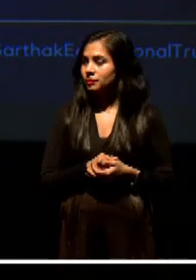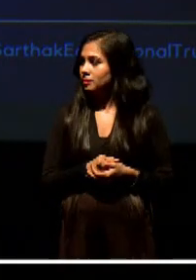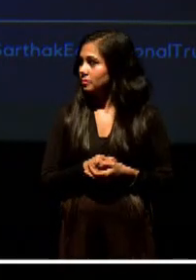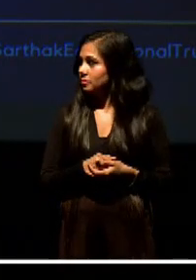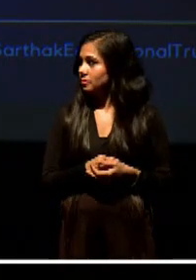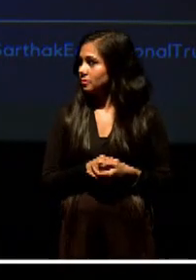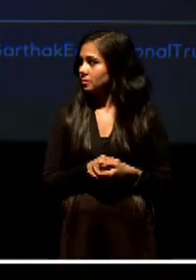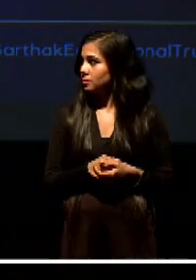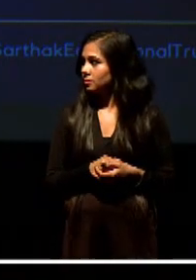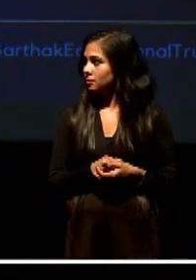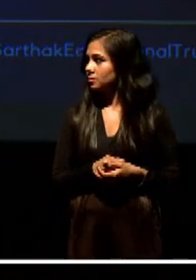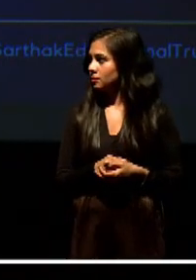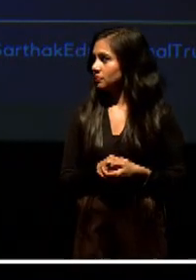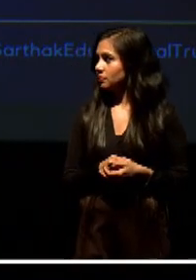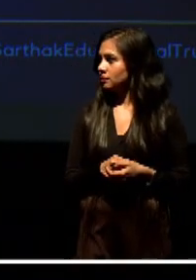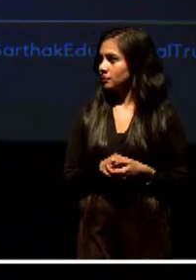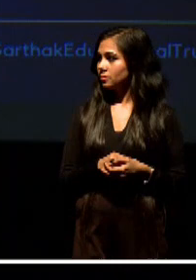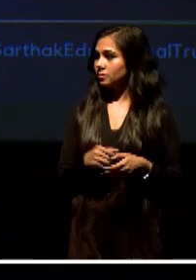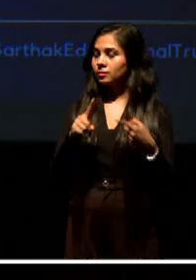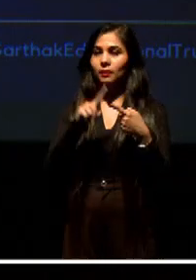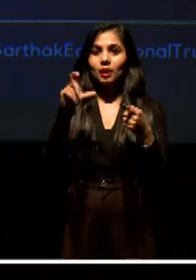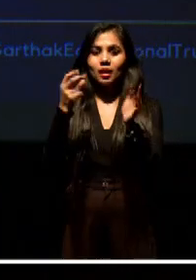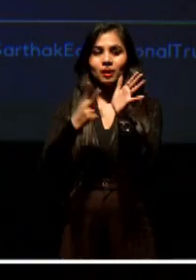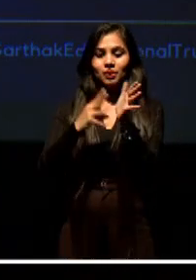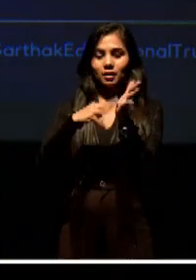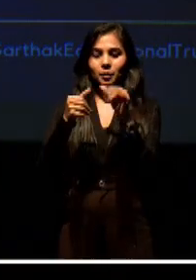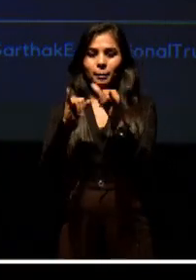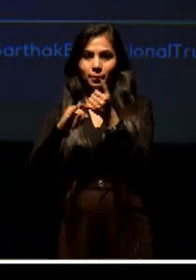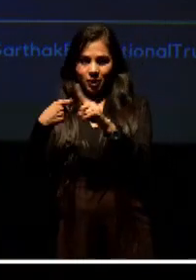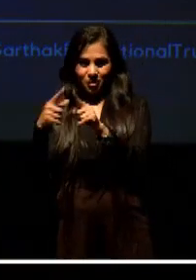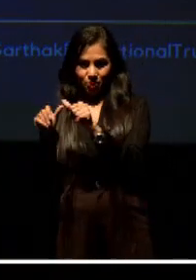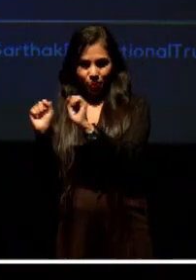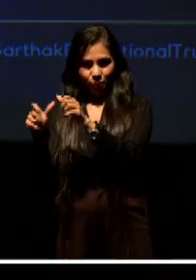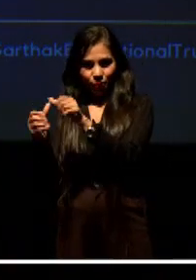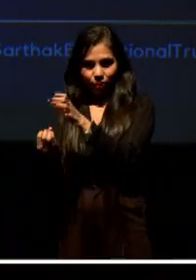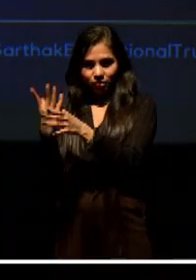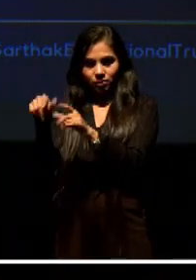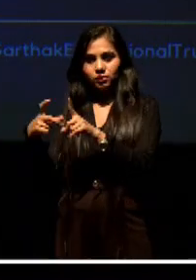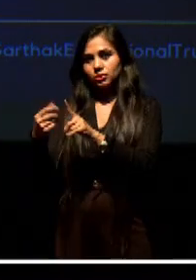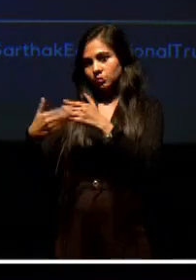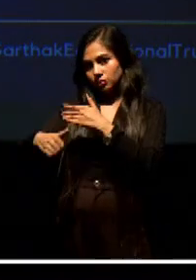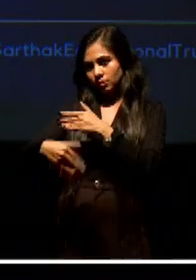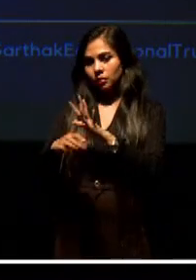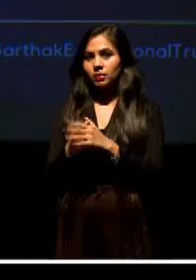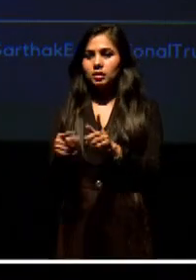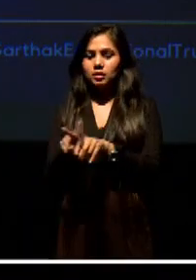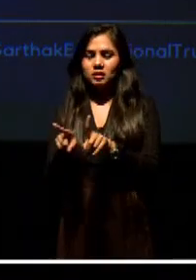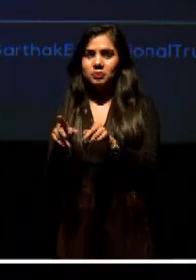is from what Elon Musk's organization is doing. So what they're trying to do is they're trying to create a neural